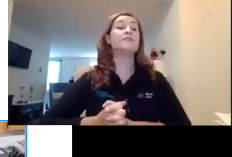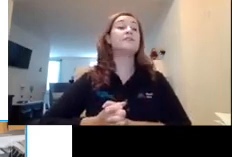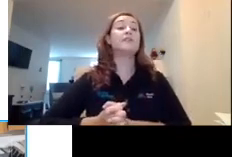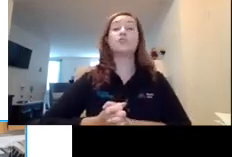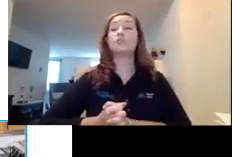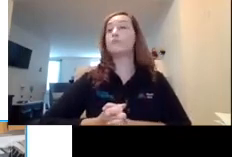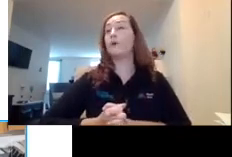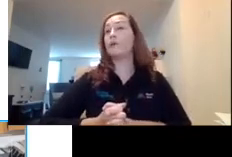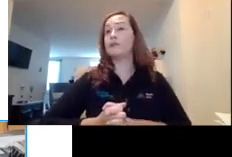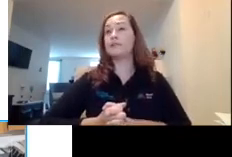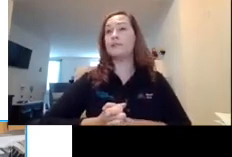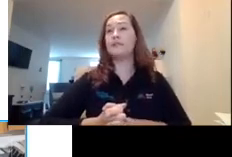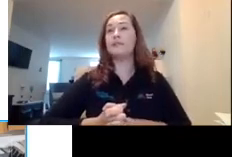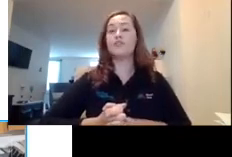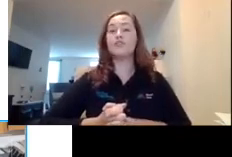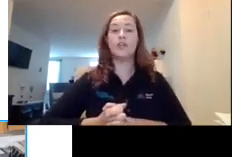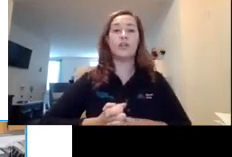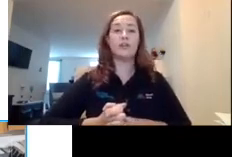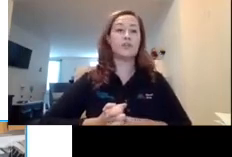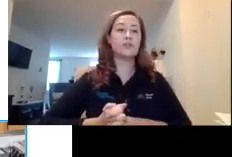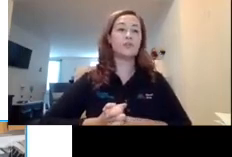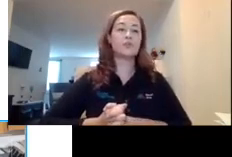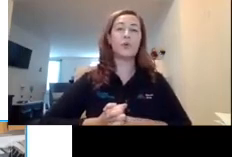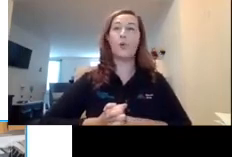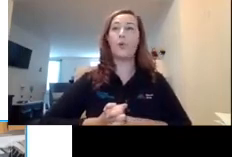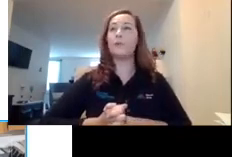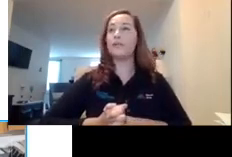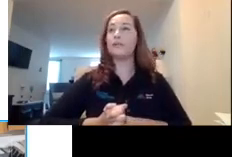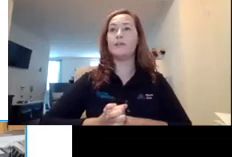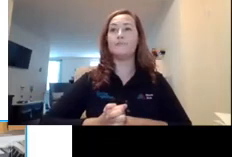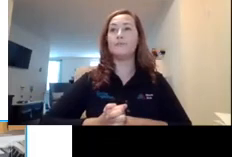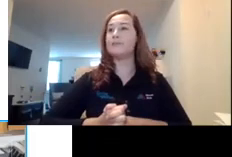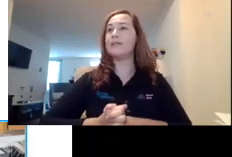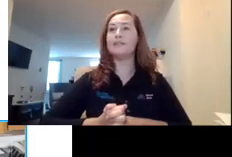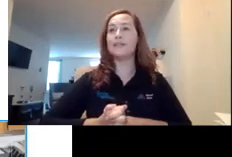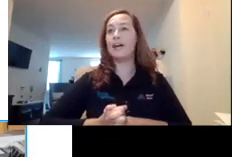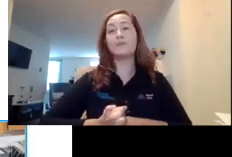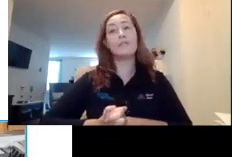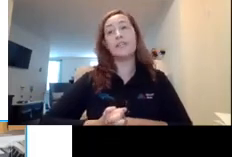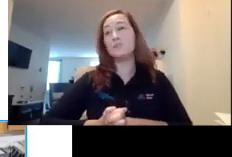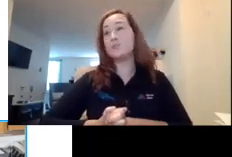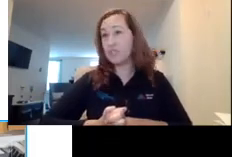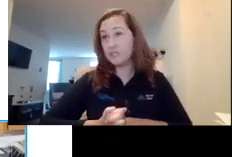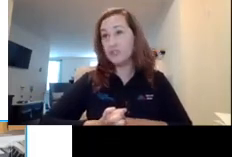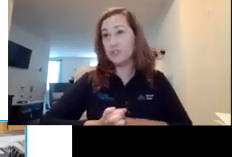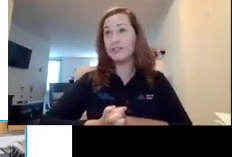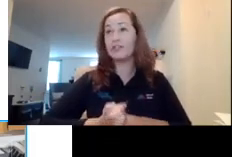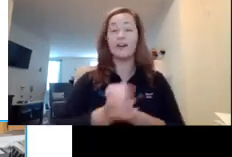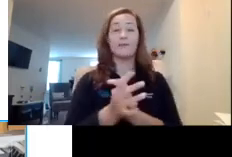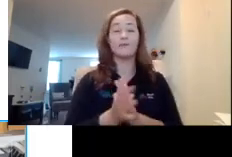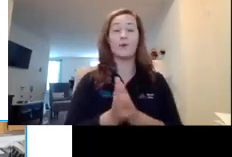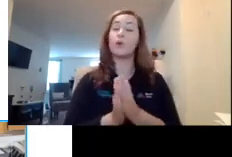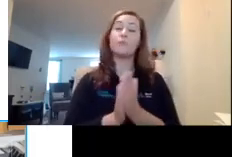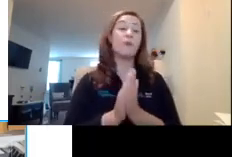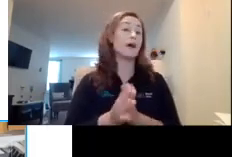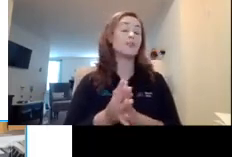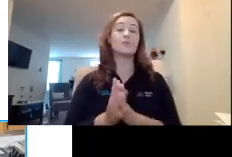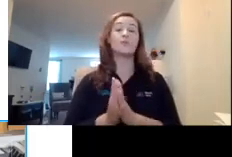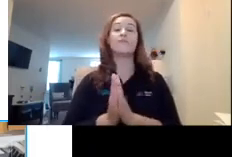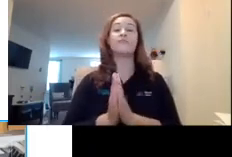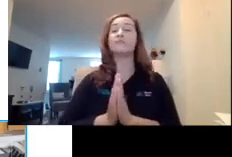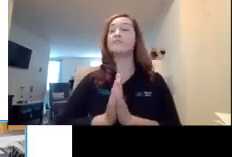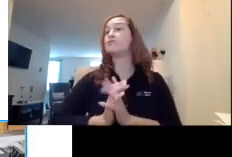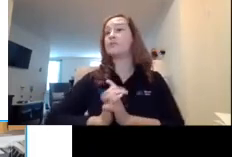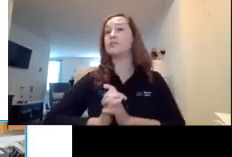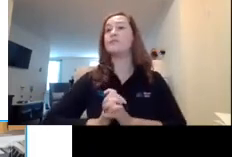the visitation policy that changed so many times, and it keeps changing. We're back to